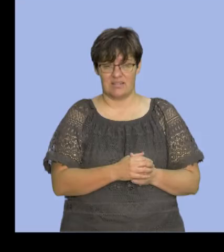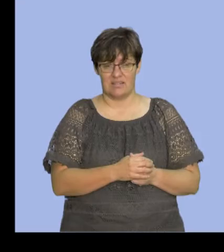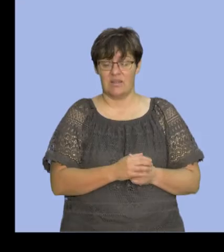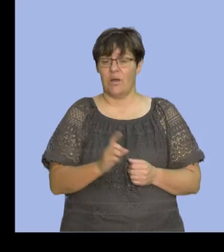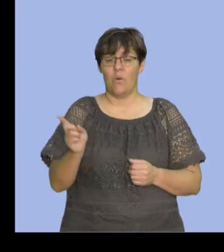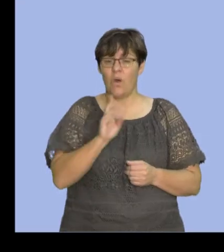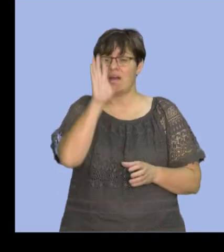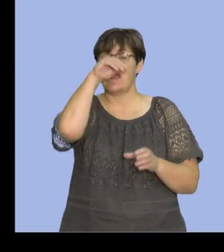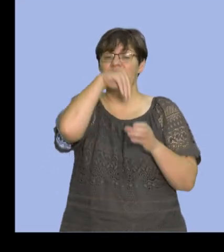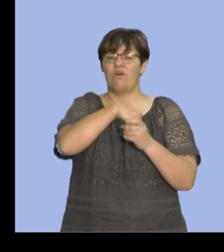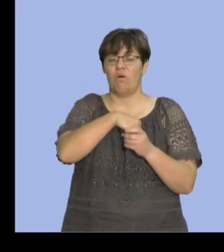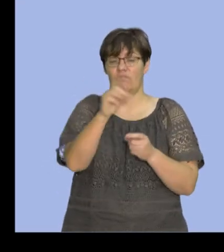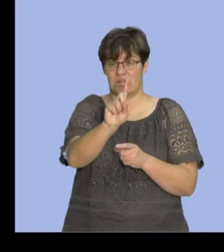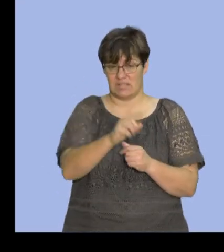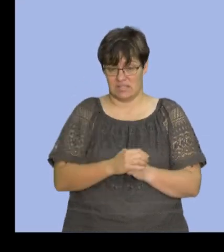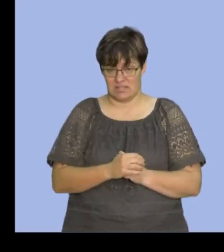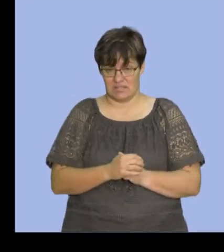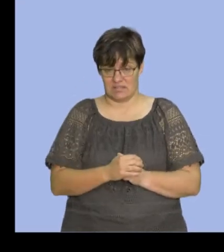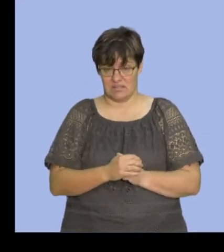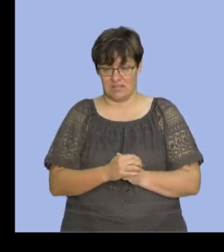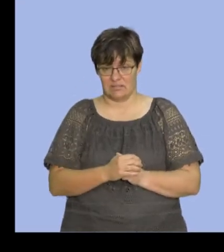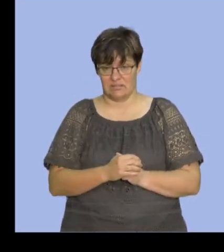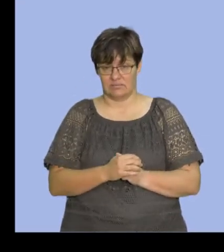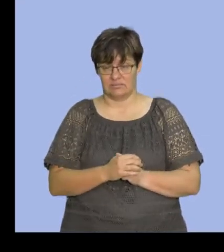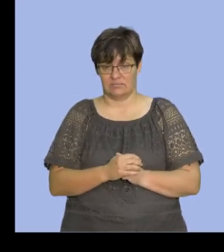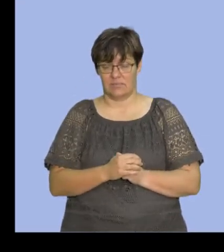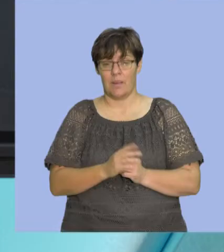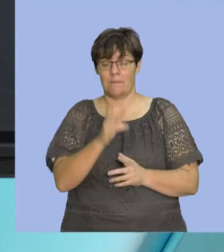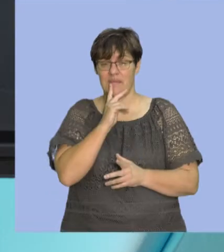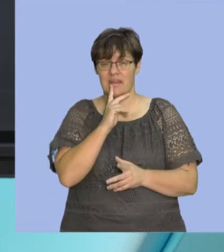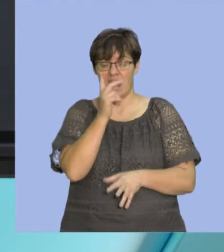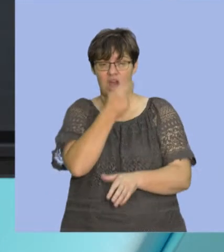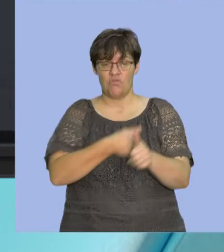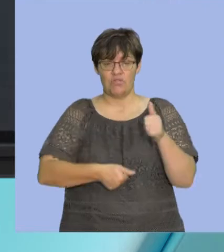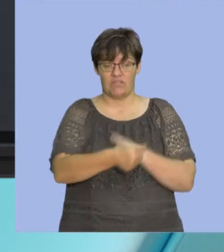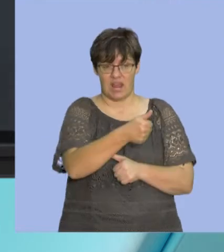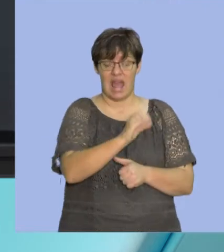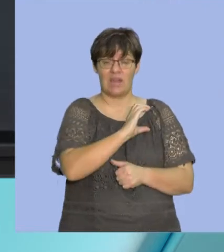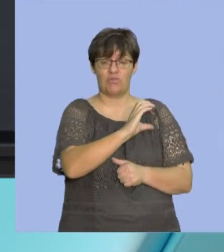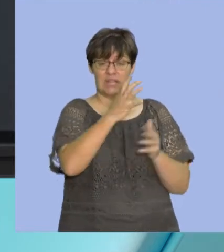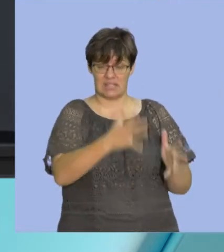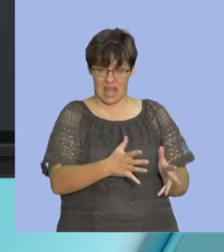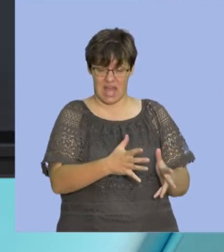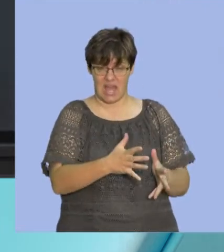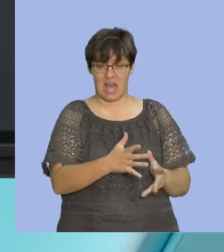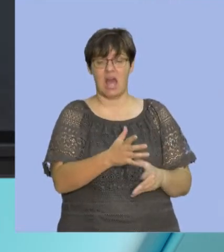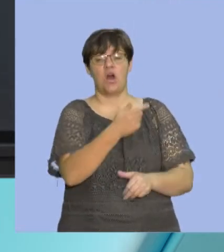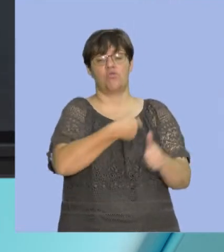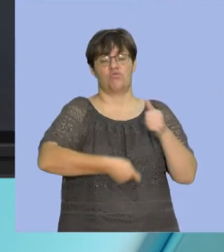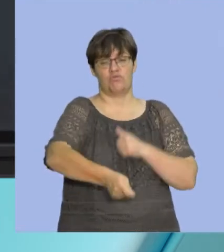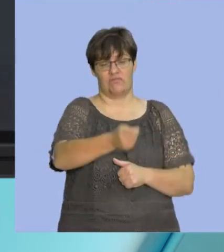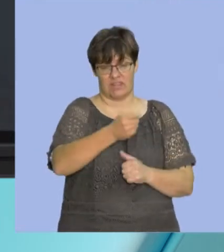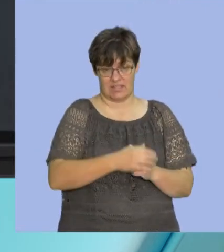What does it involve? It involves a refund from a creditor. Now, once again, I'm